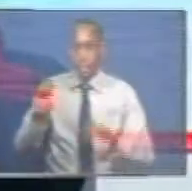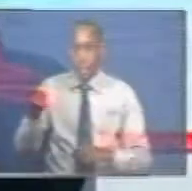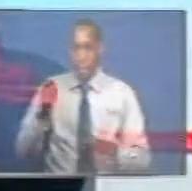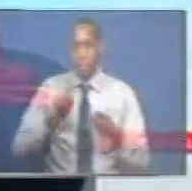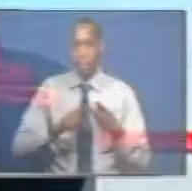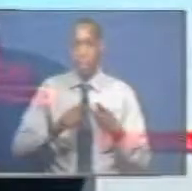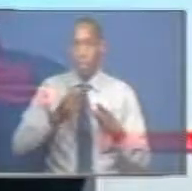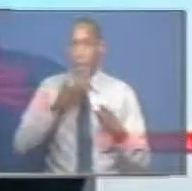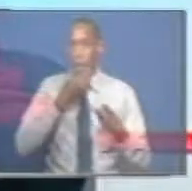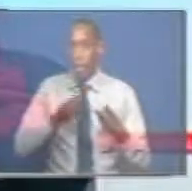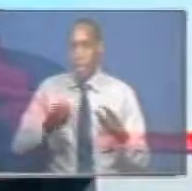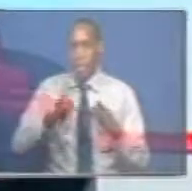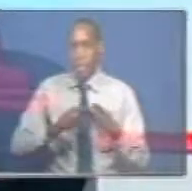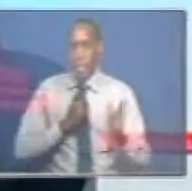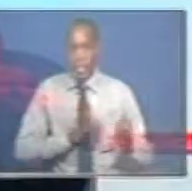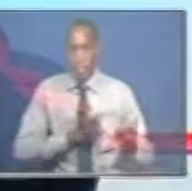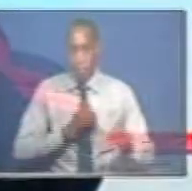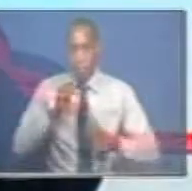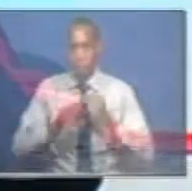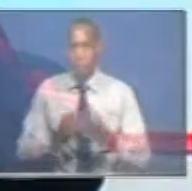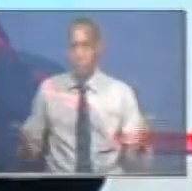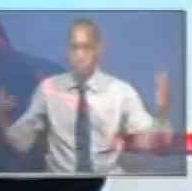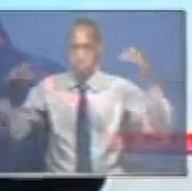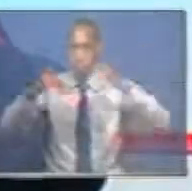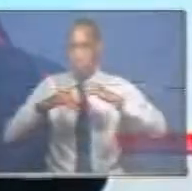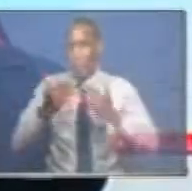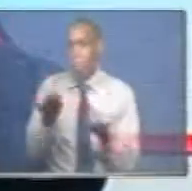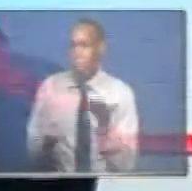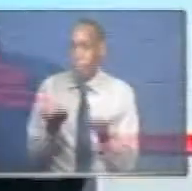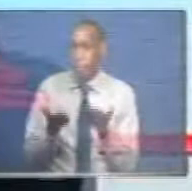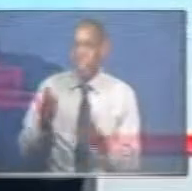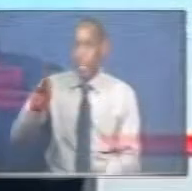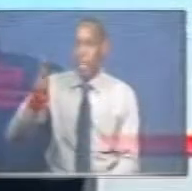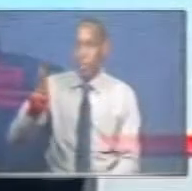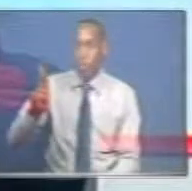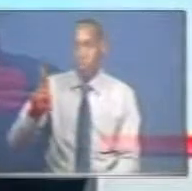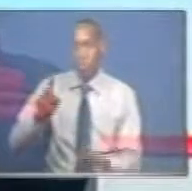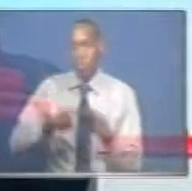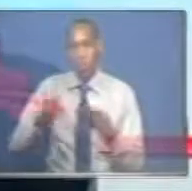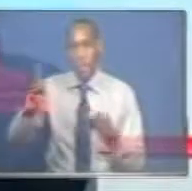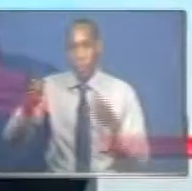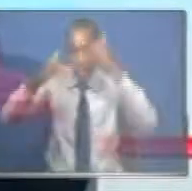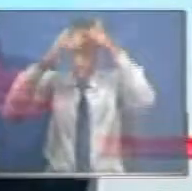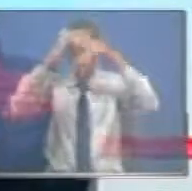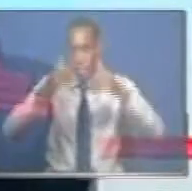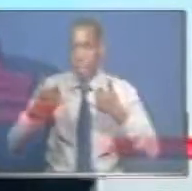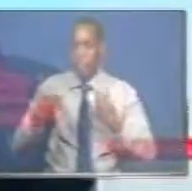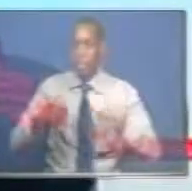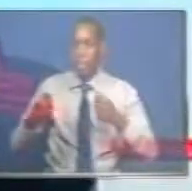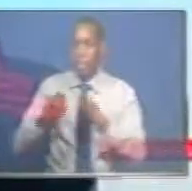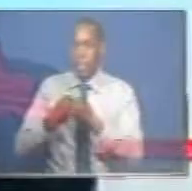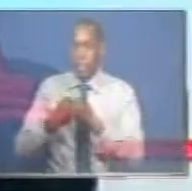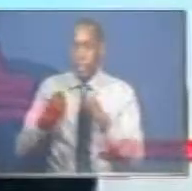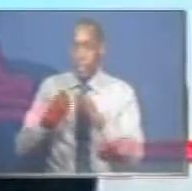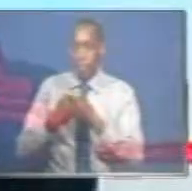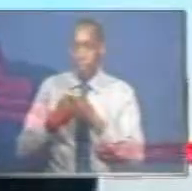Manchester, Liverpool. We all converge at maybe KU or the Nairobi University. We play the tournament. The tournament,